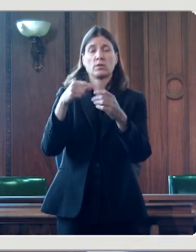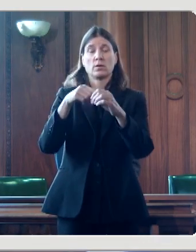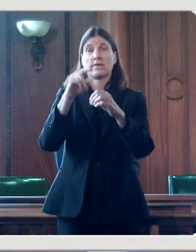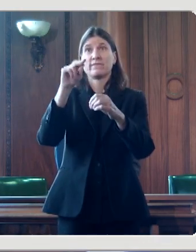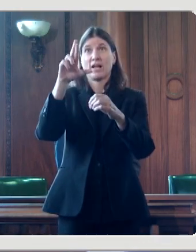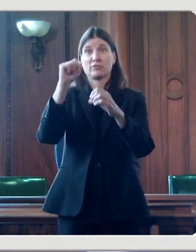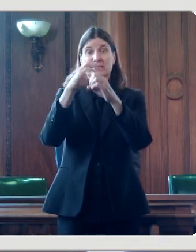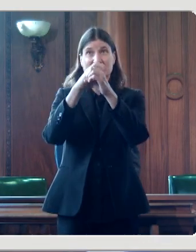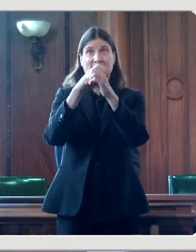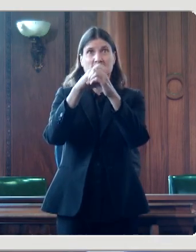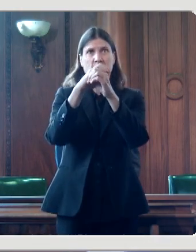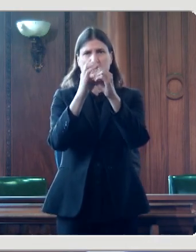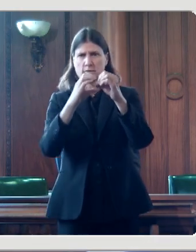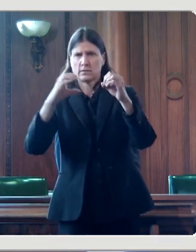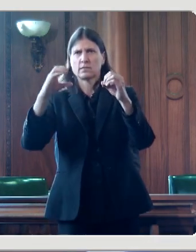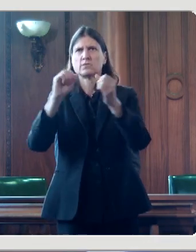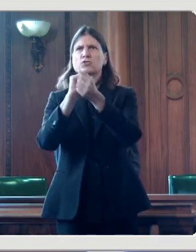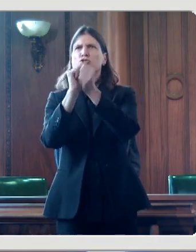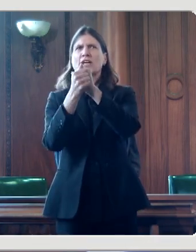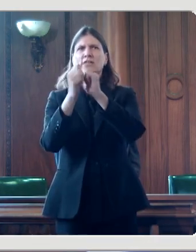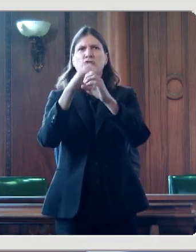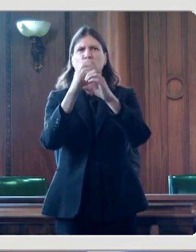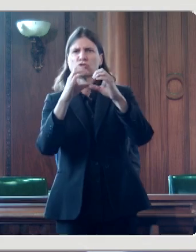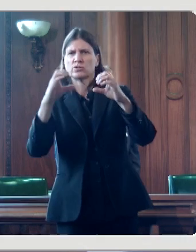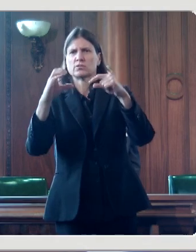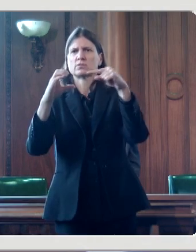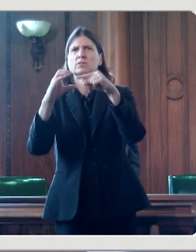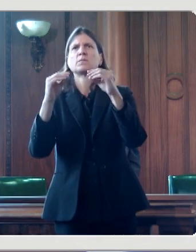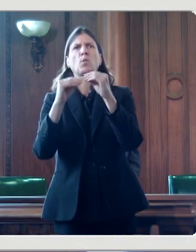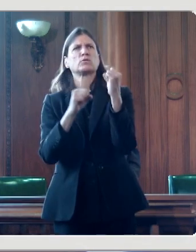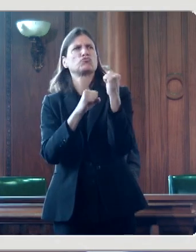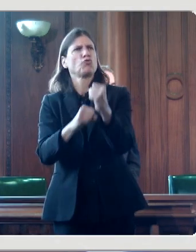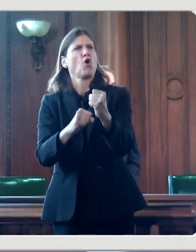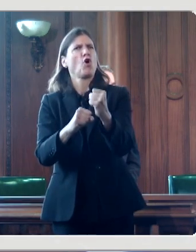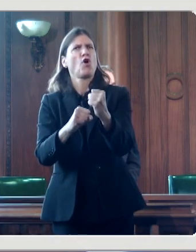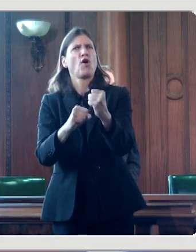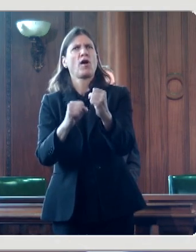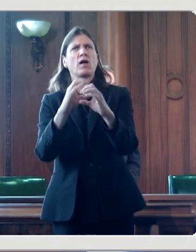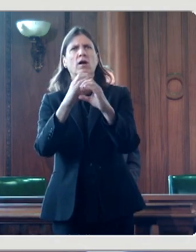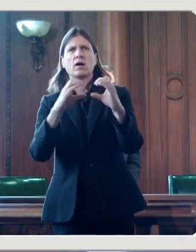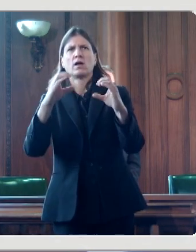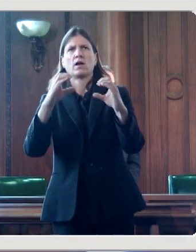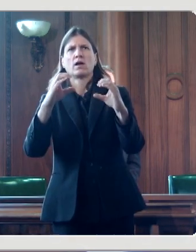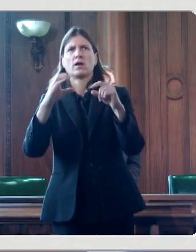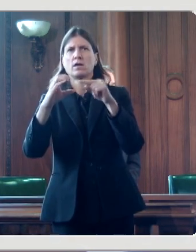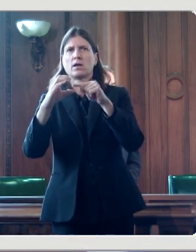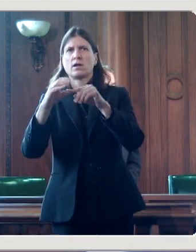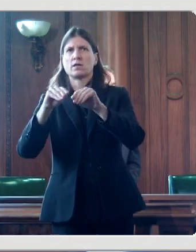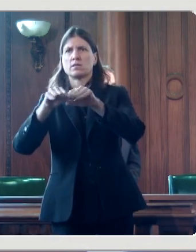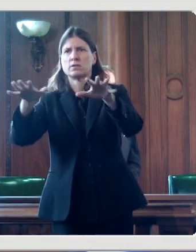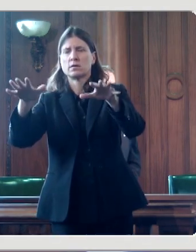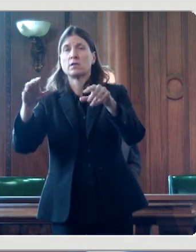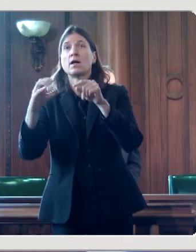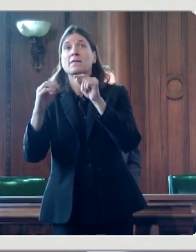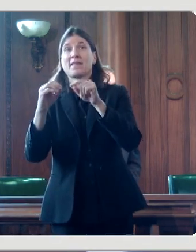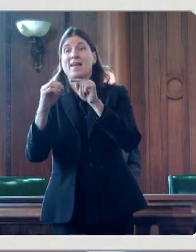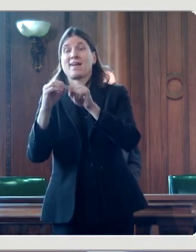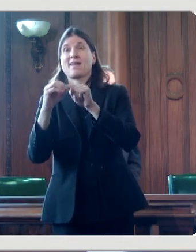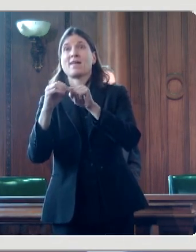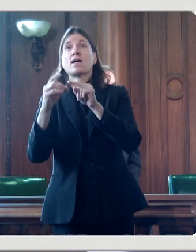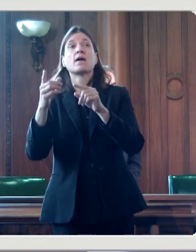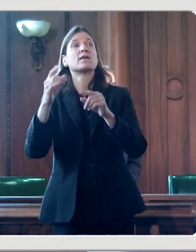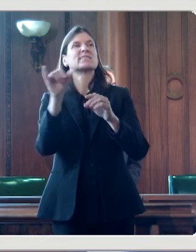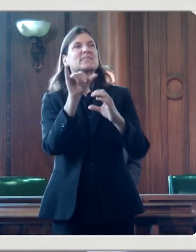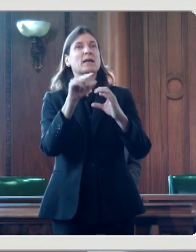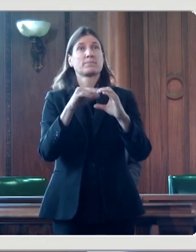The disease is no more serious than the prior strains of COVID-19 that were circulating, and the vaccine